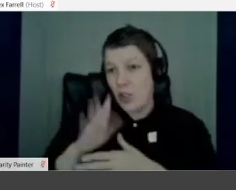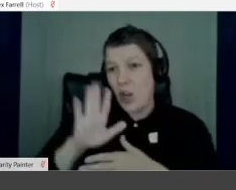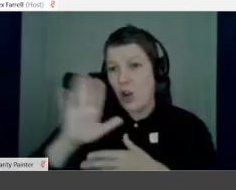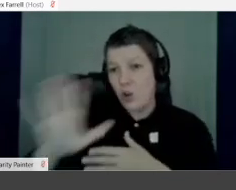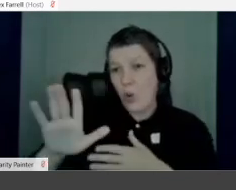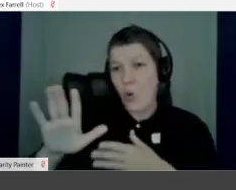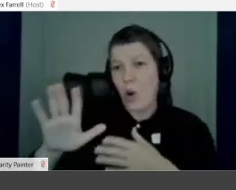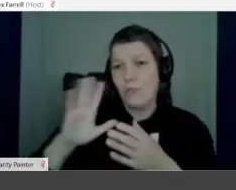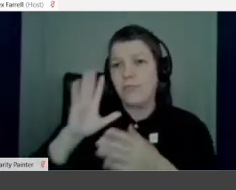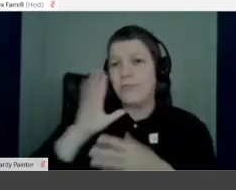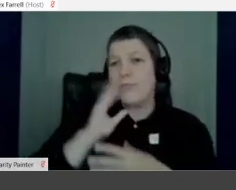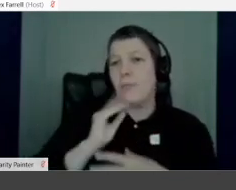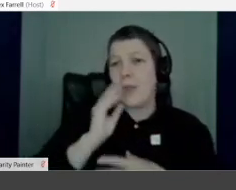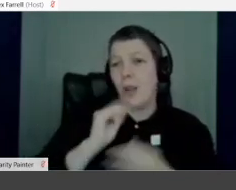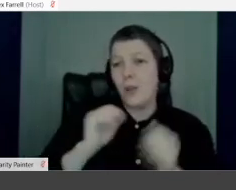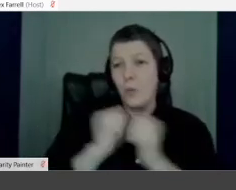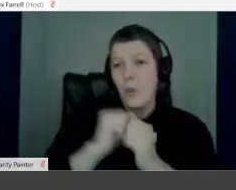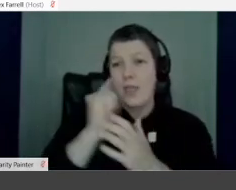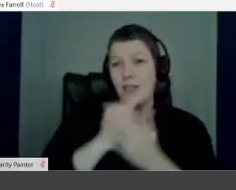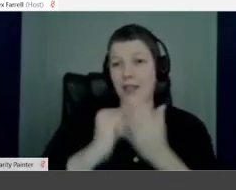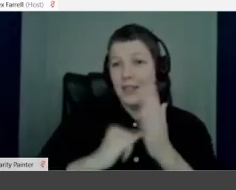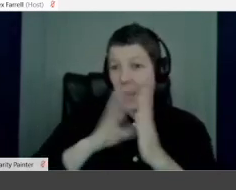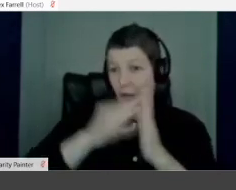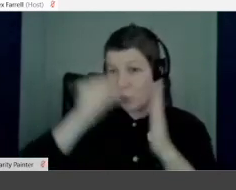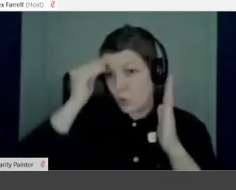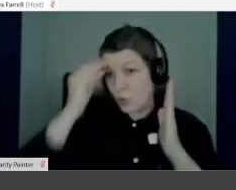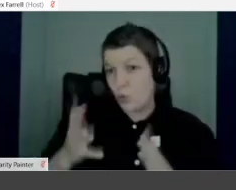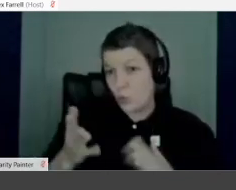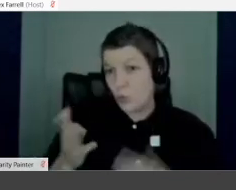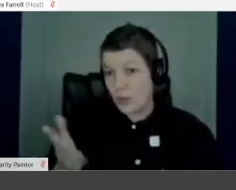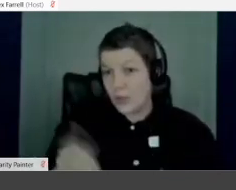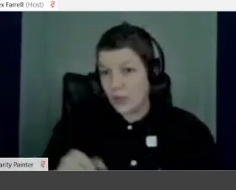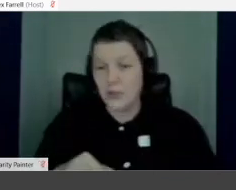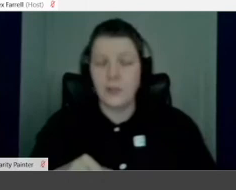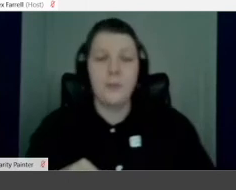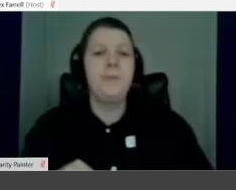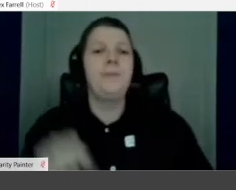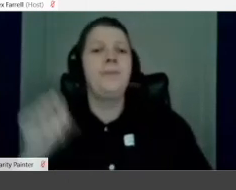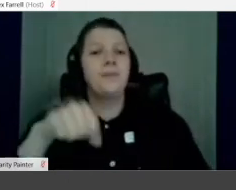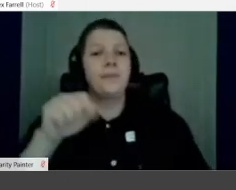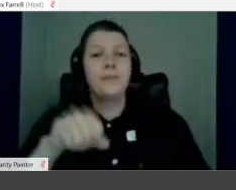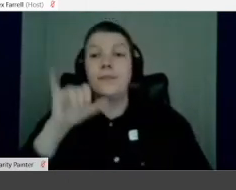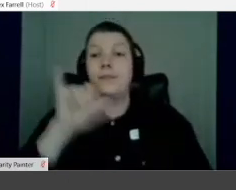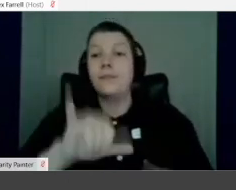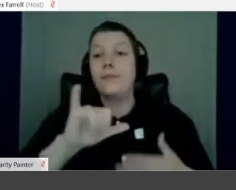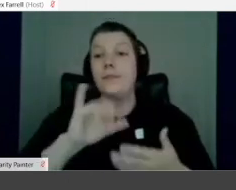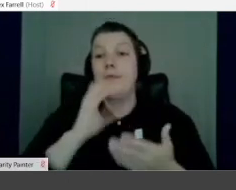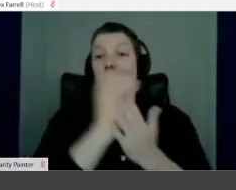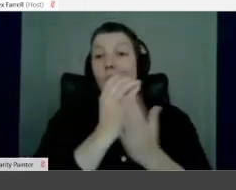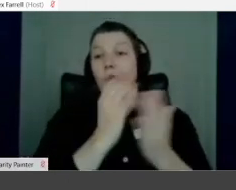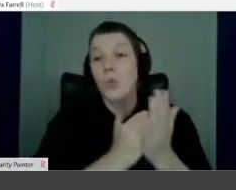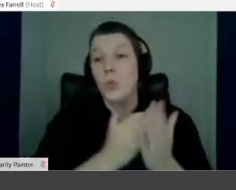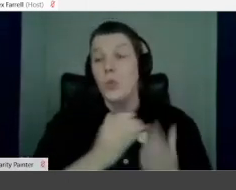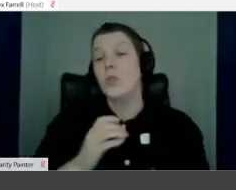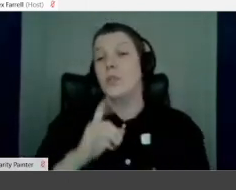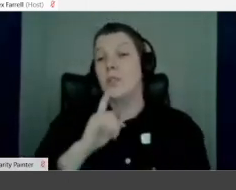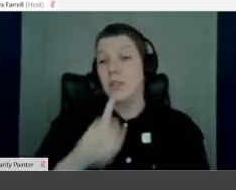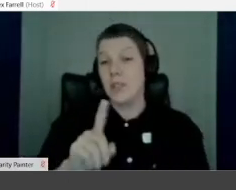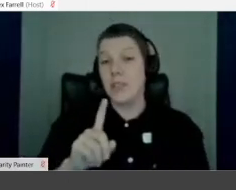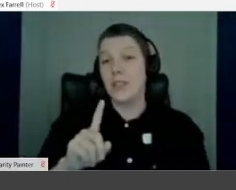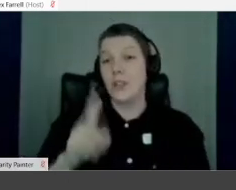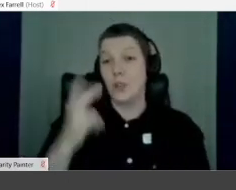program, it's a 2-year program. And so there's a lot of courses, 24 core courses. As I mentioned,